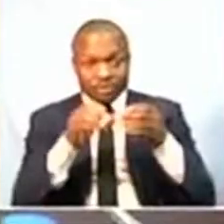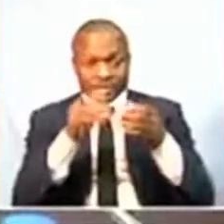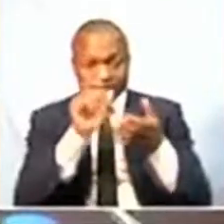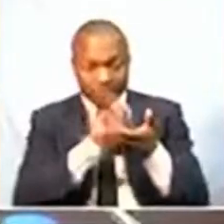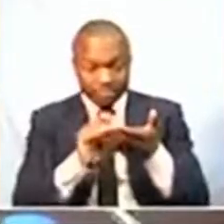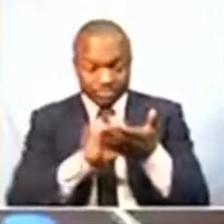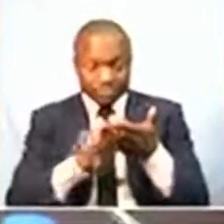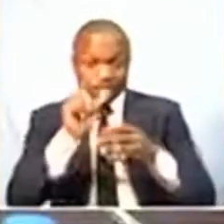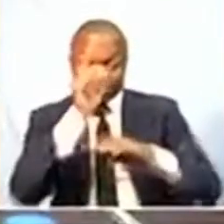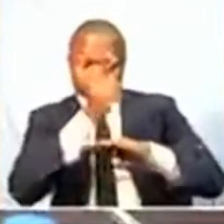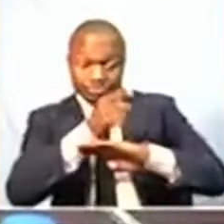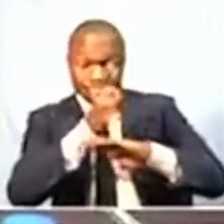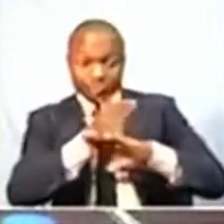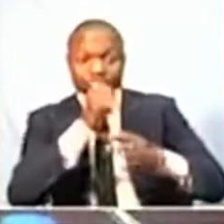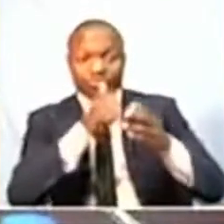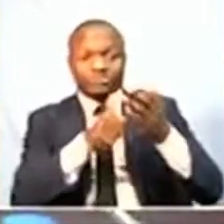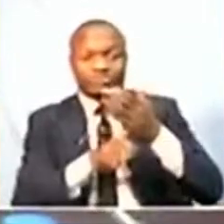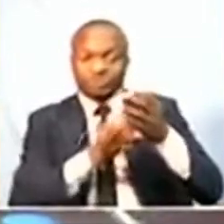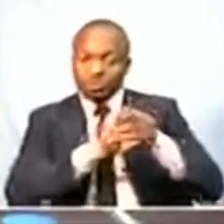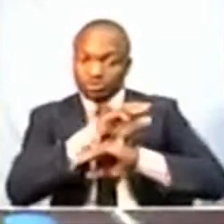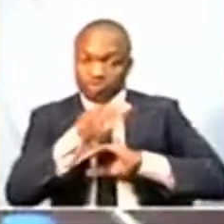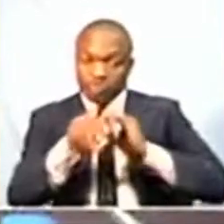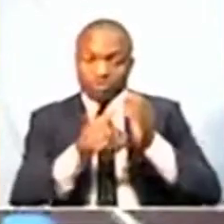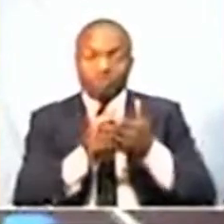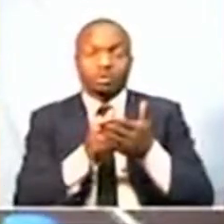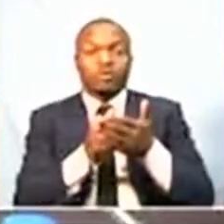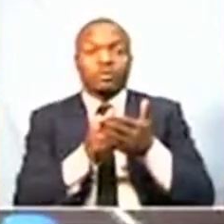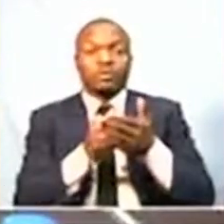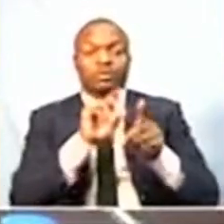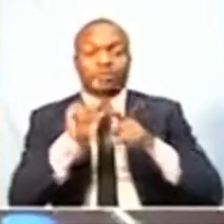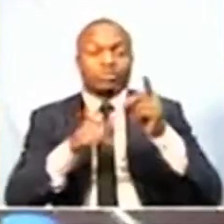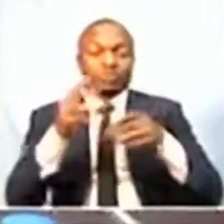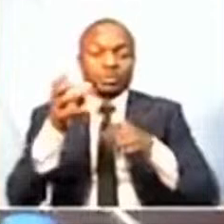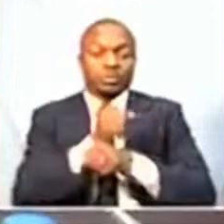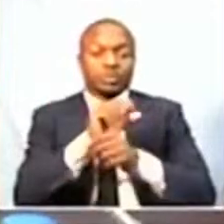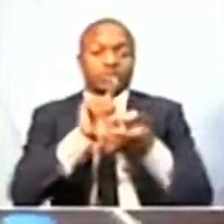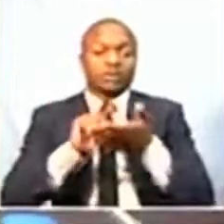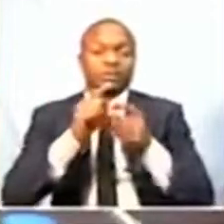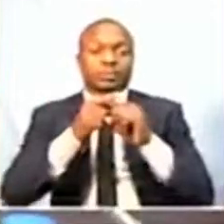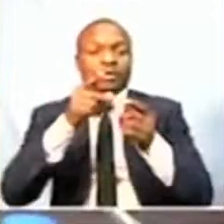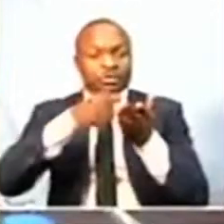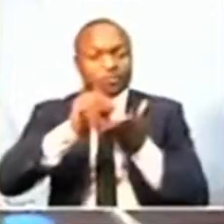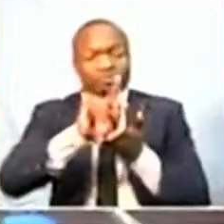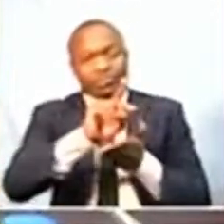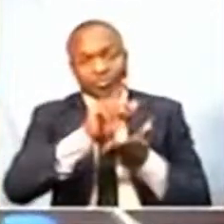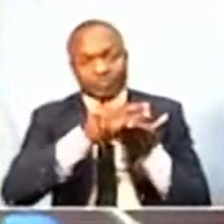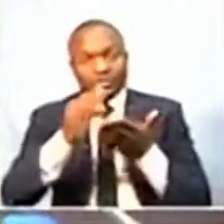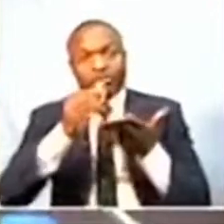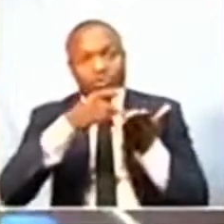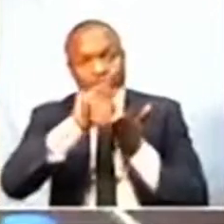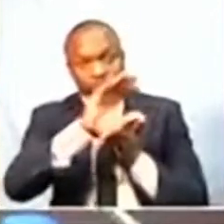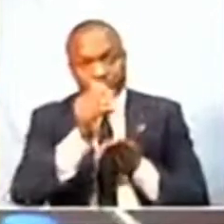all defaulting loan beneficiaries, and so far 430